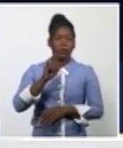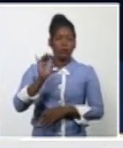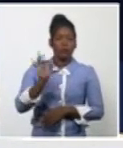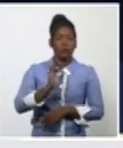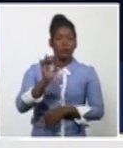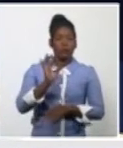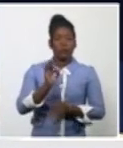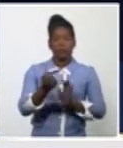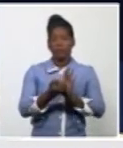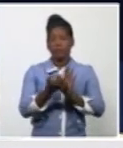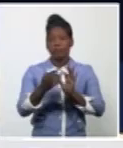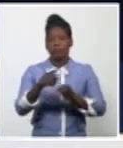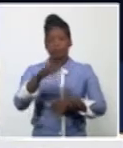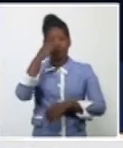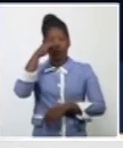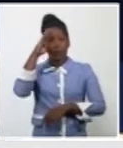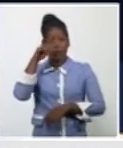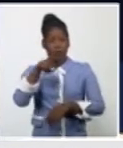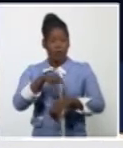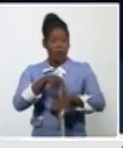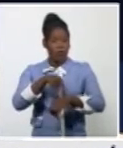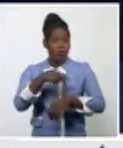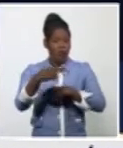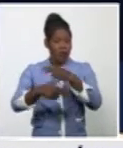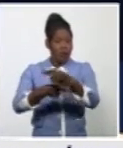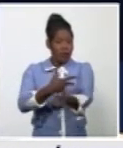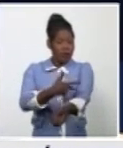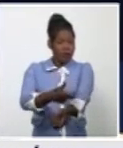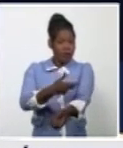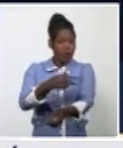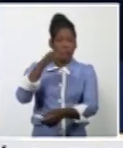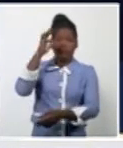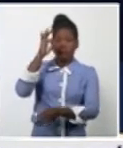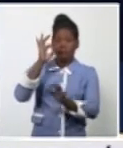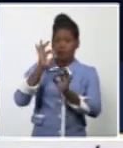of the pandemic, 1,020 people, that is